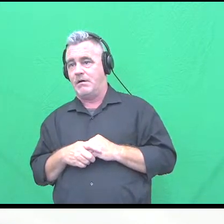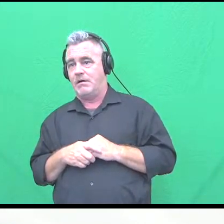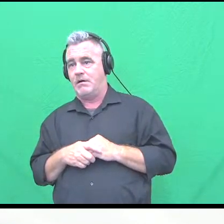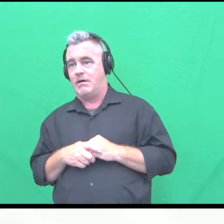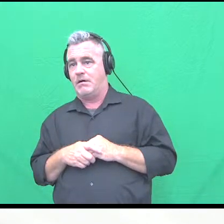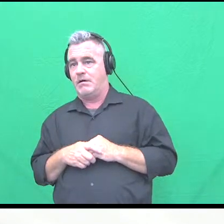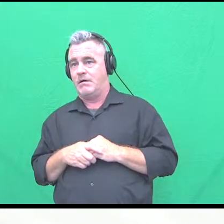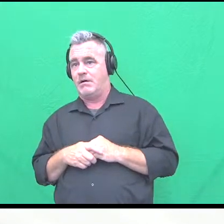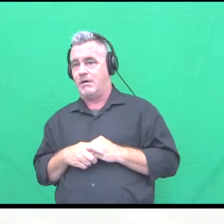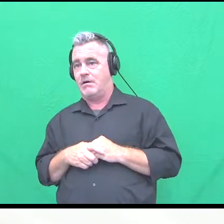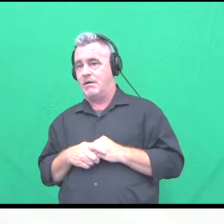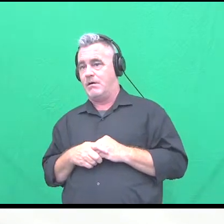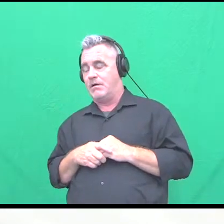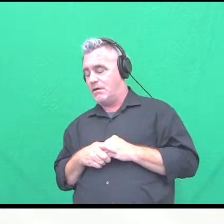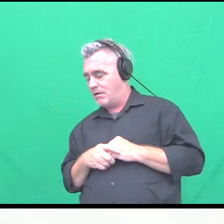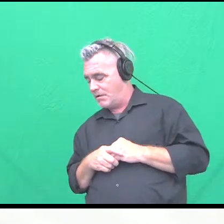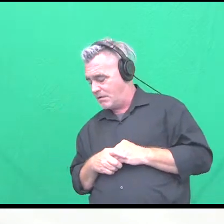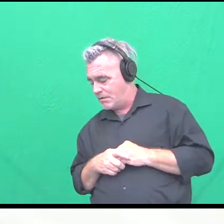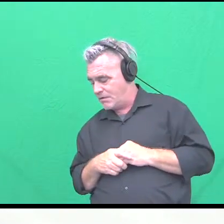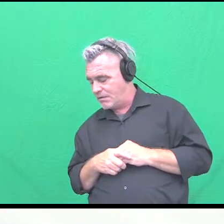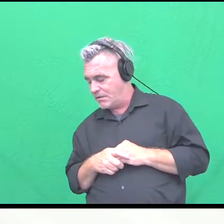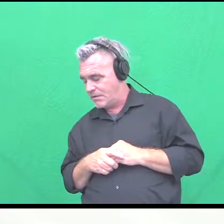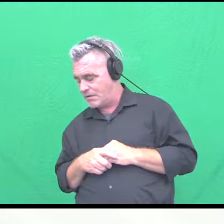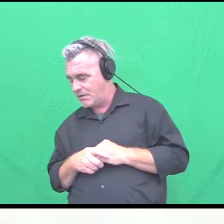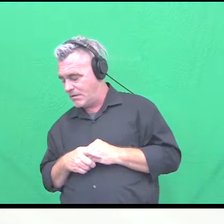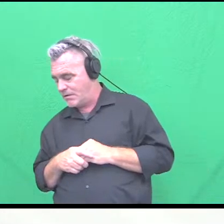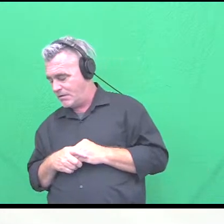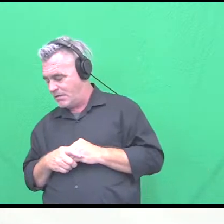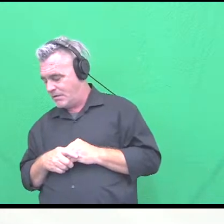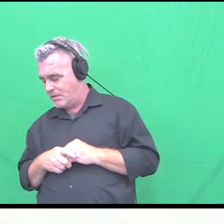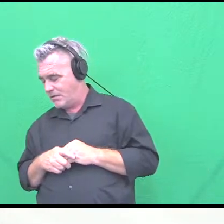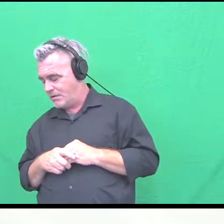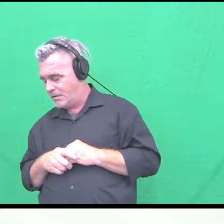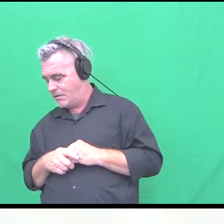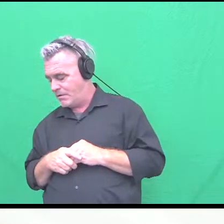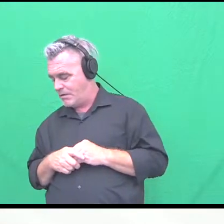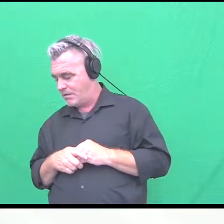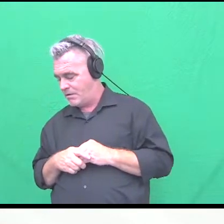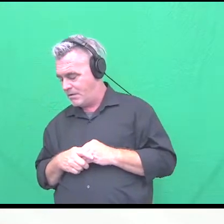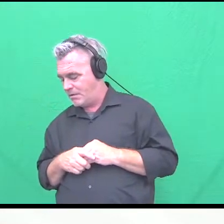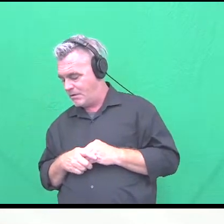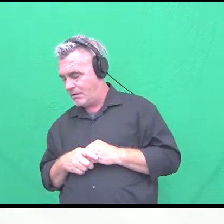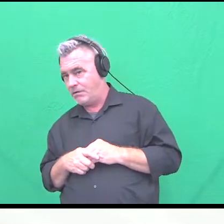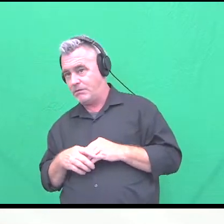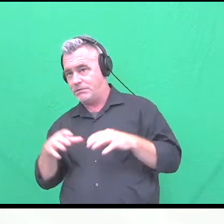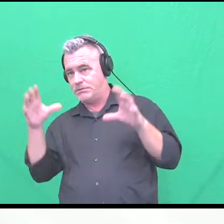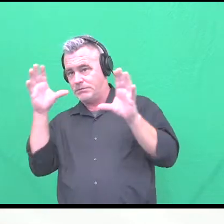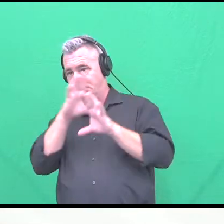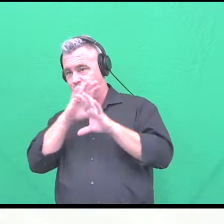All right, superintendent's consent items. We have,